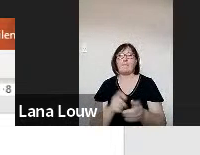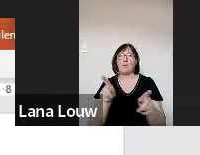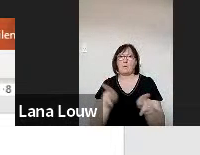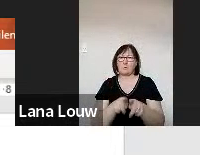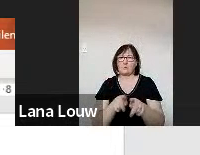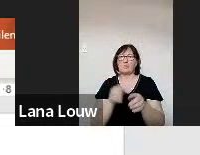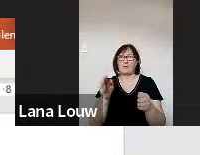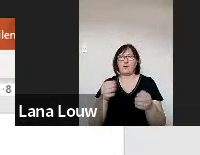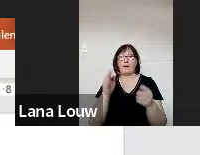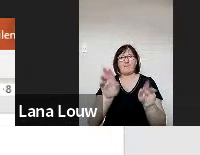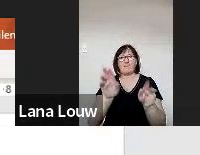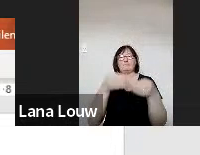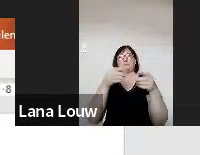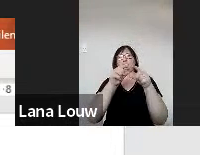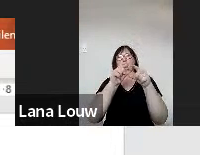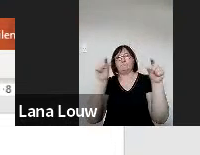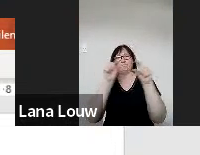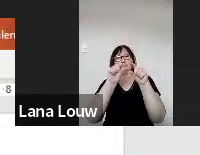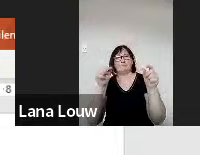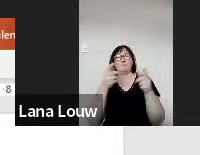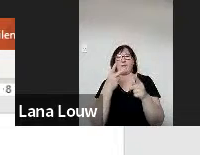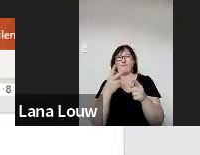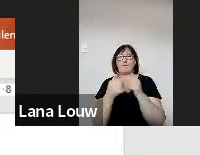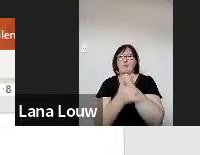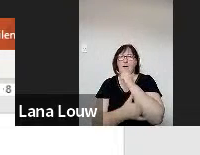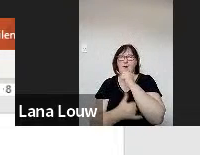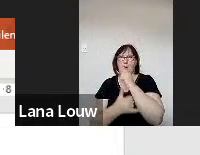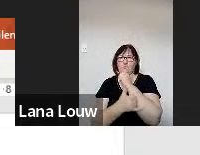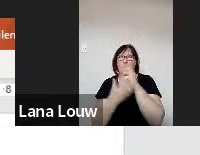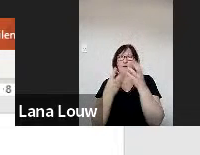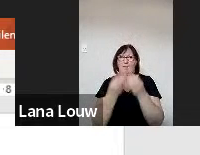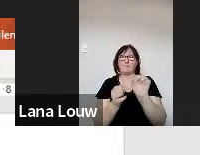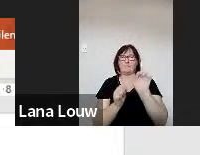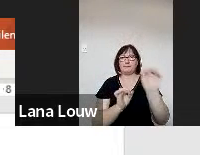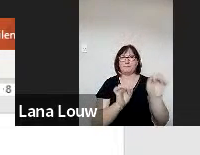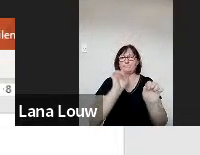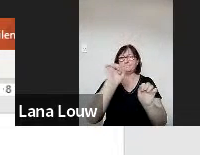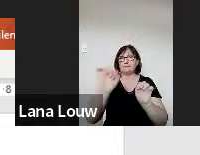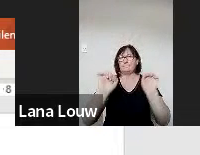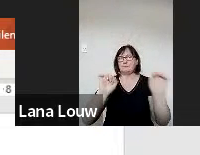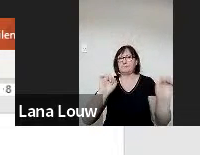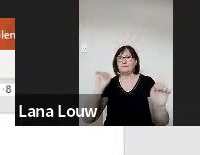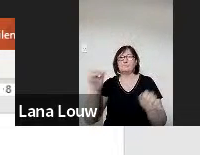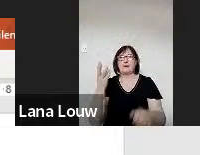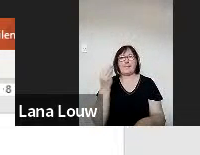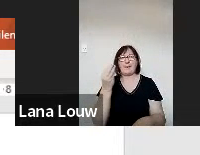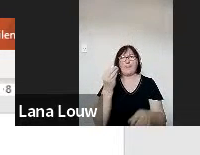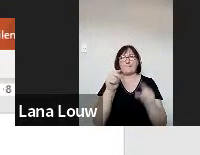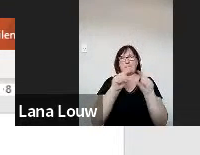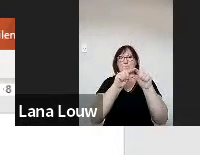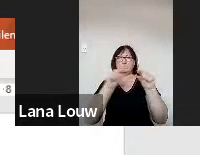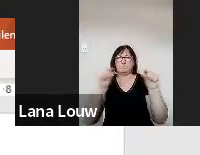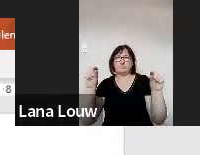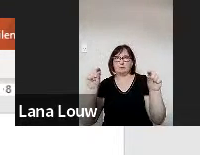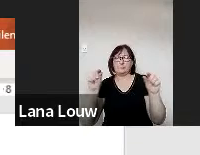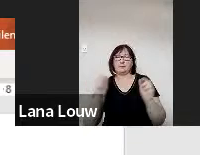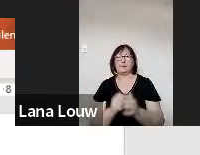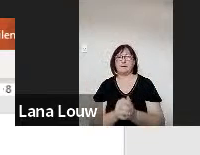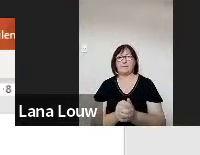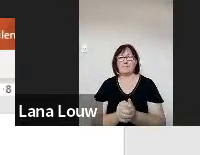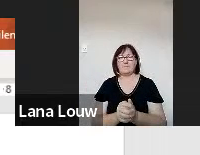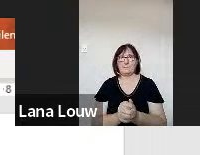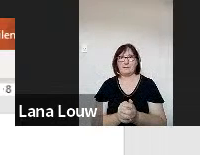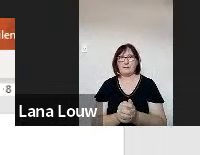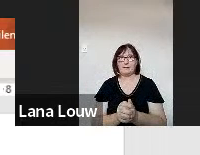Some countries will come up with the 8-digit and 10-digit. But for our purpose as SACU, as a